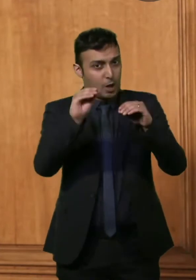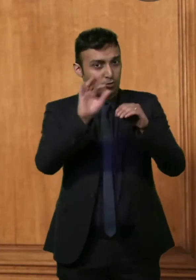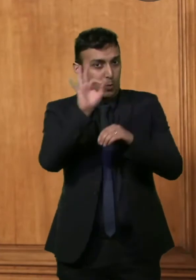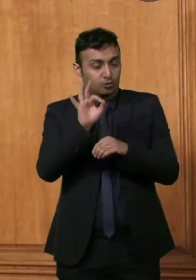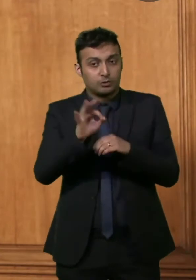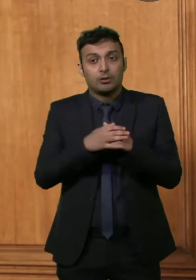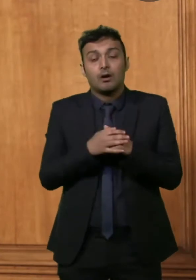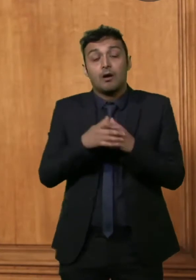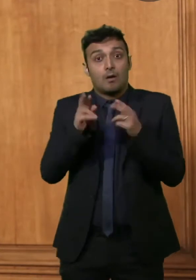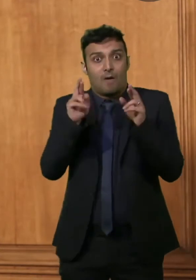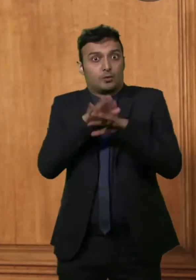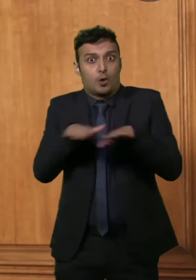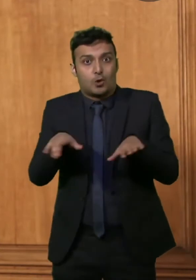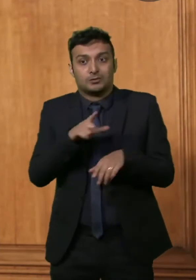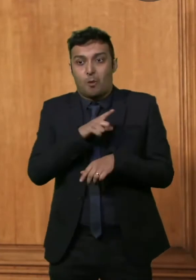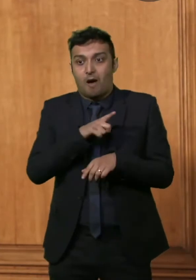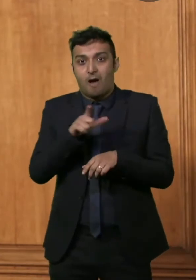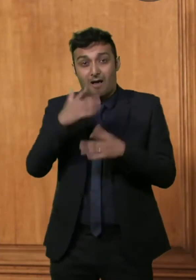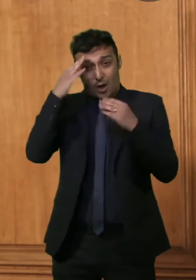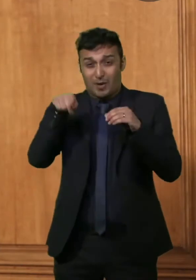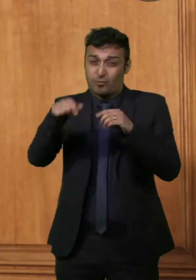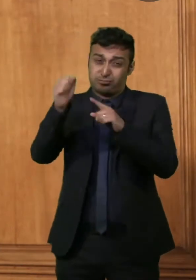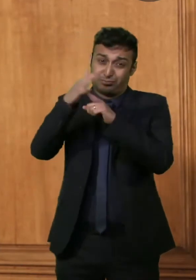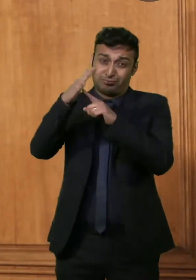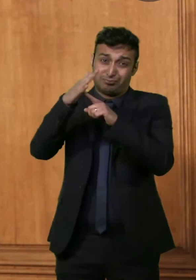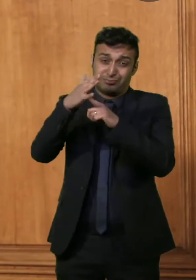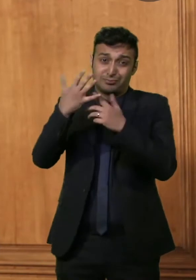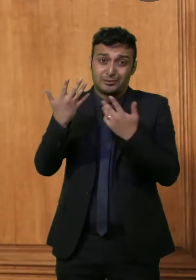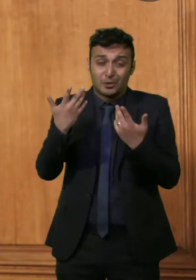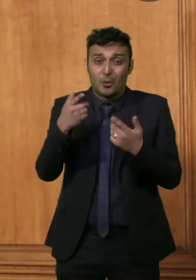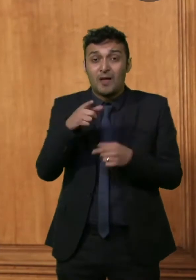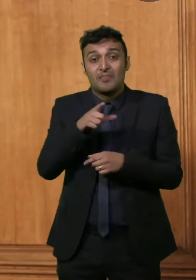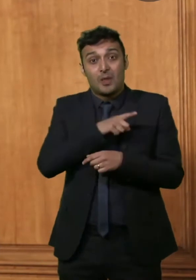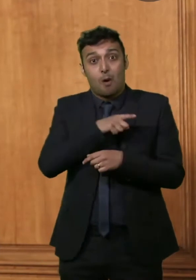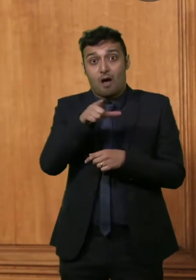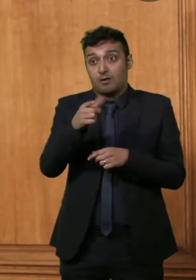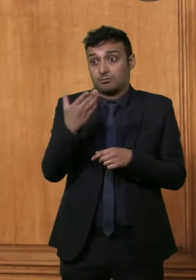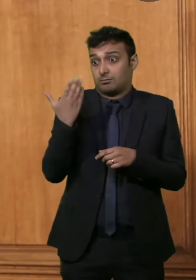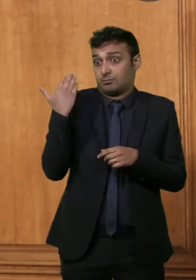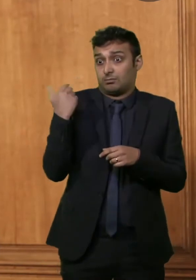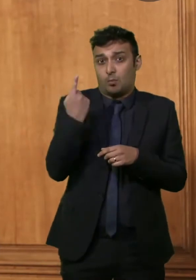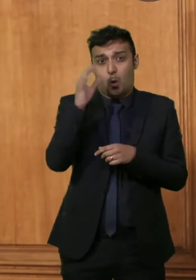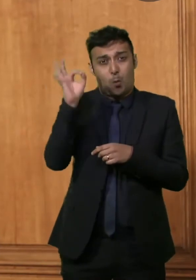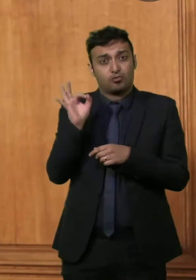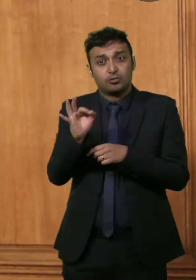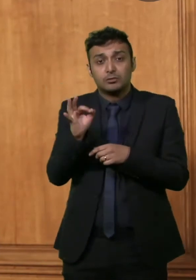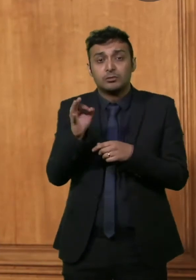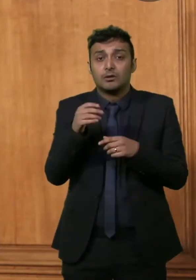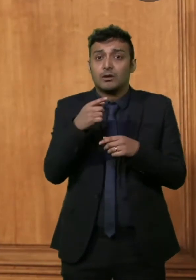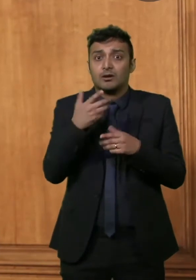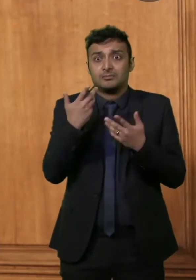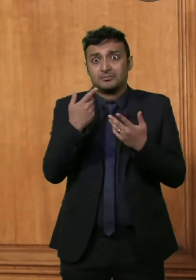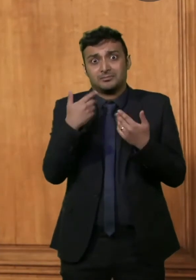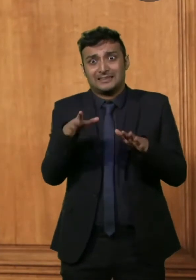at schools that have opened first. We had a question early on just highlighting, I think, how young people have been affected through the pandemic.